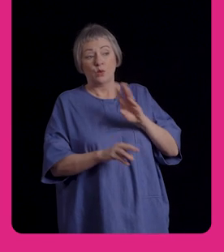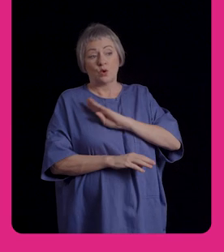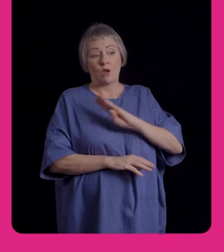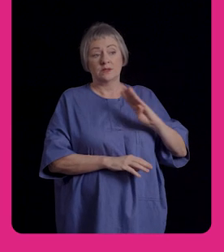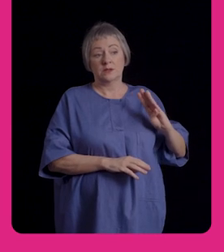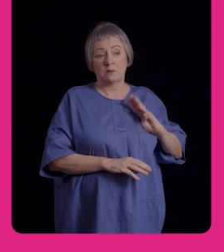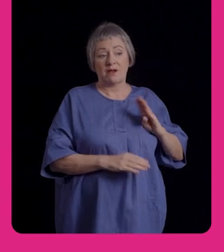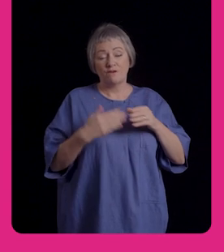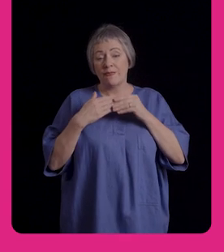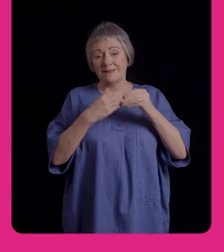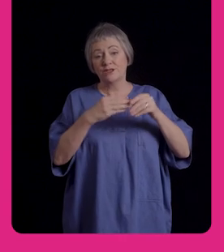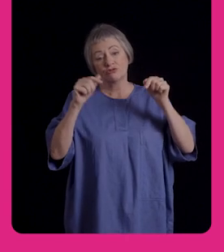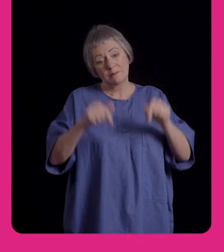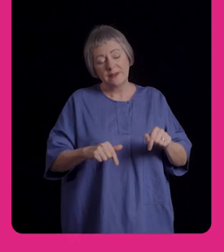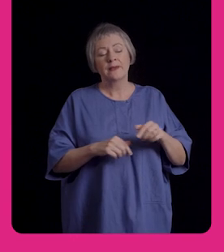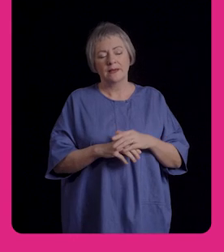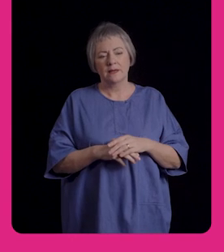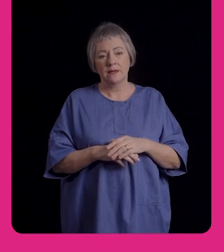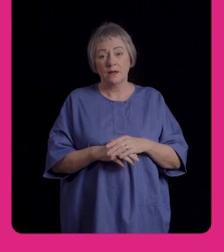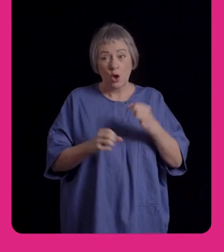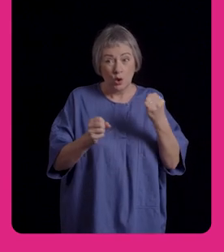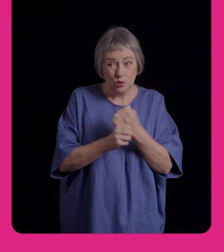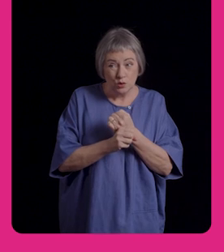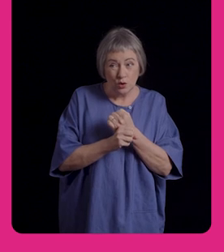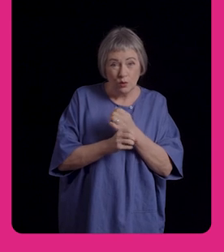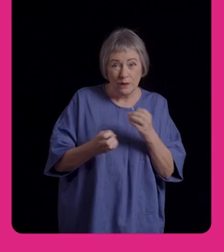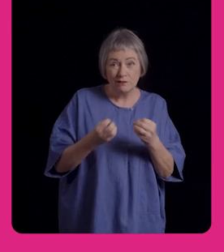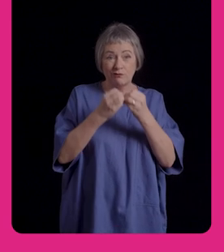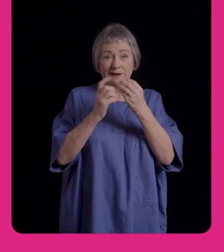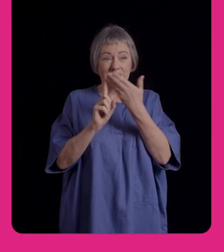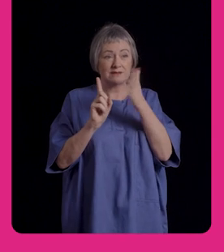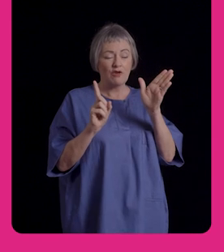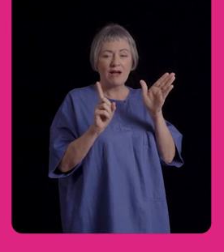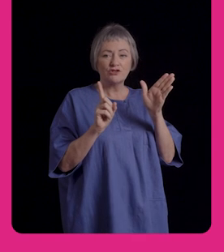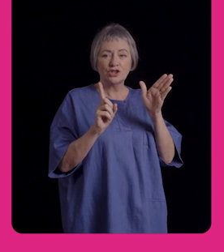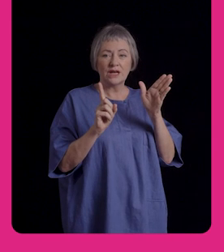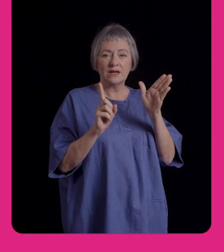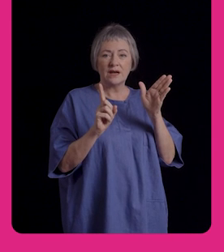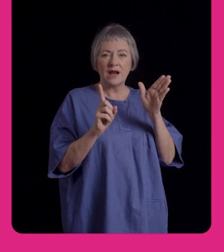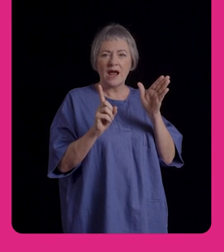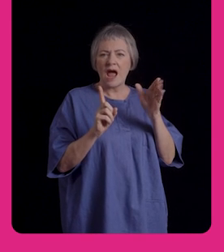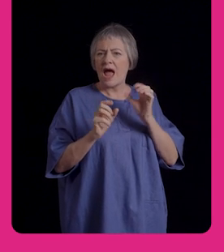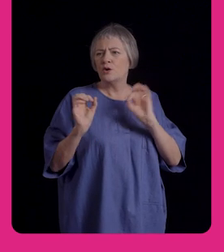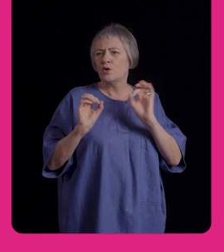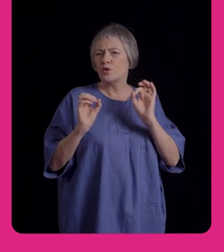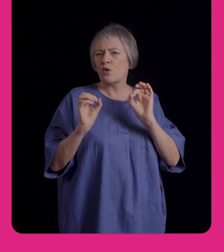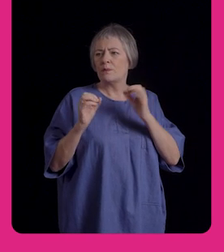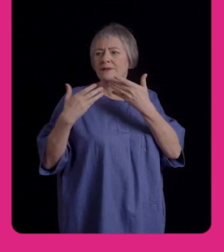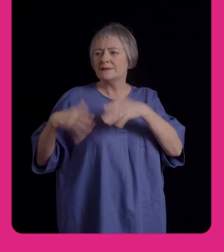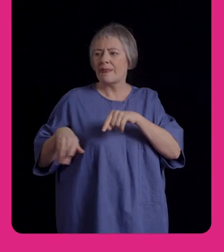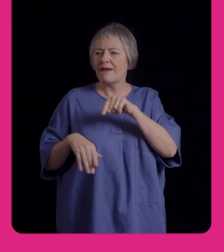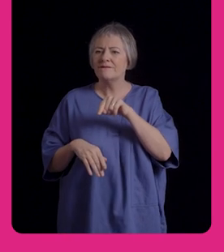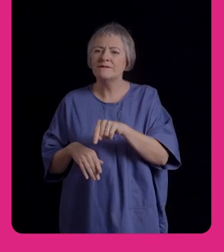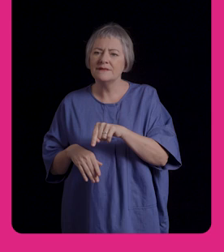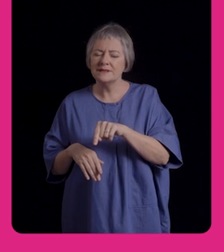Osborne for leadership here. Do we create a distraction and no man left behind, or